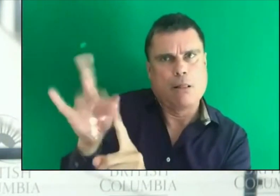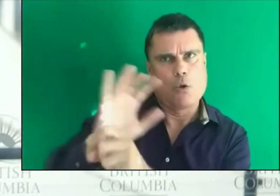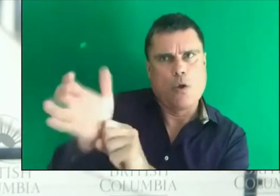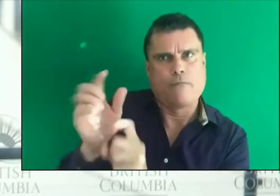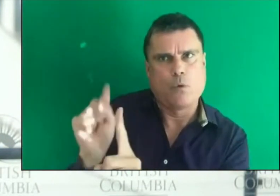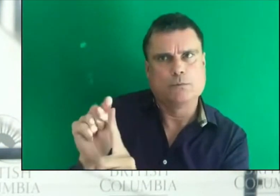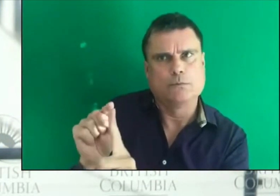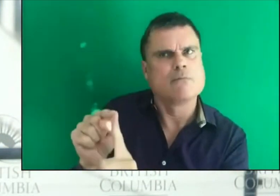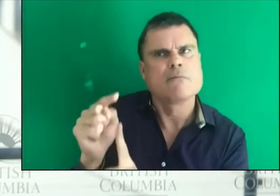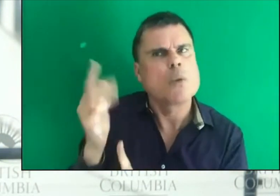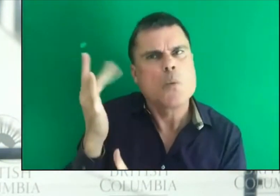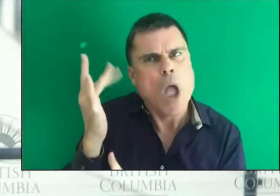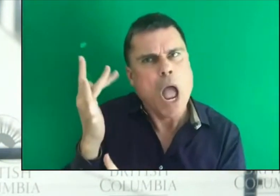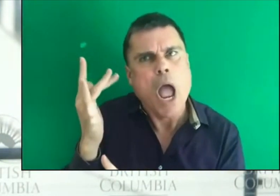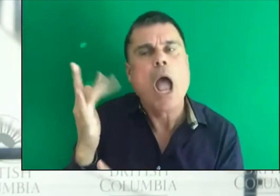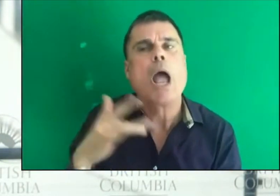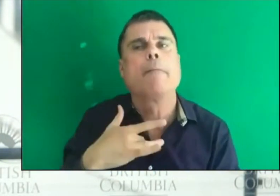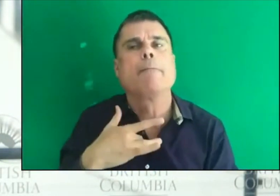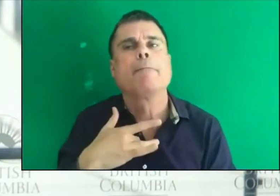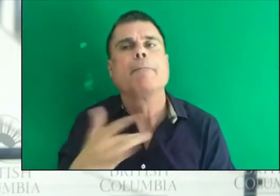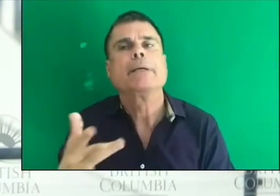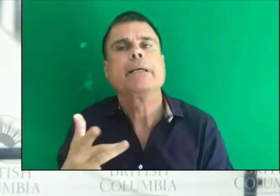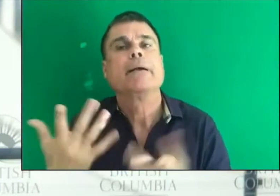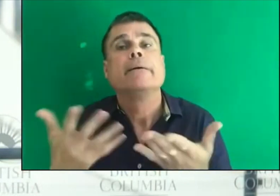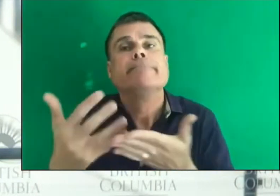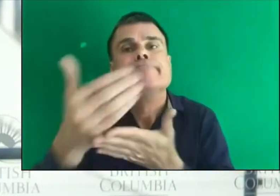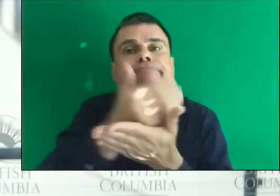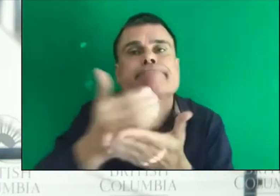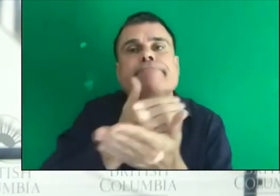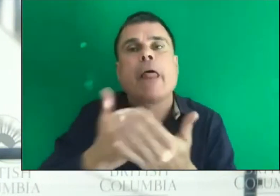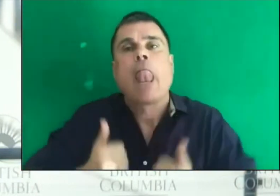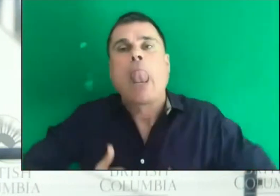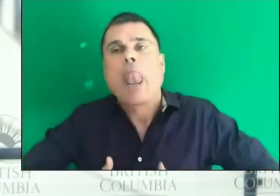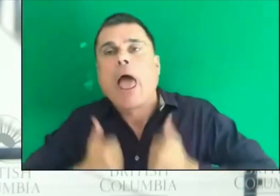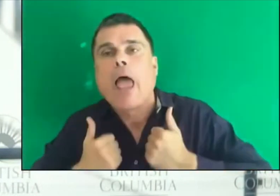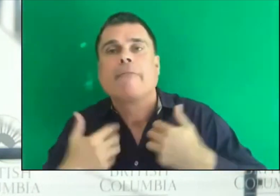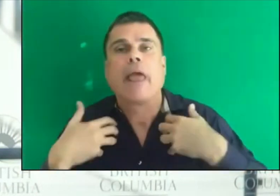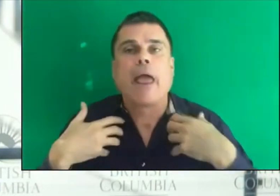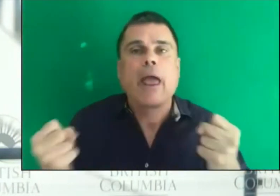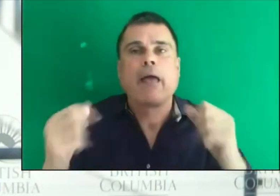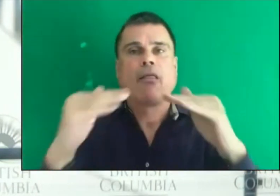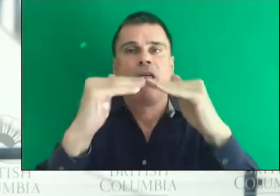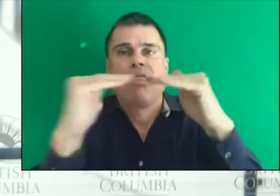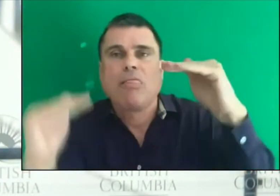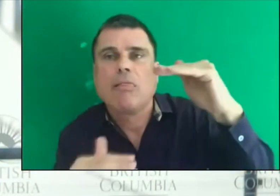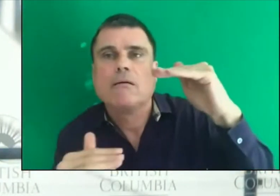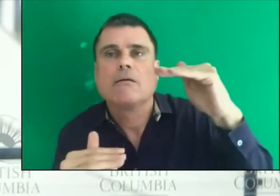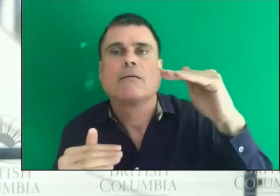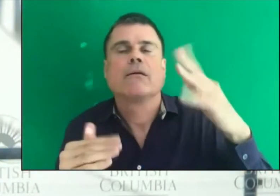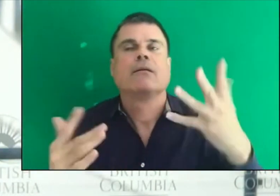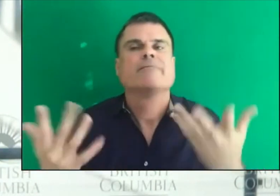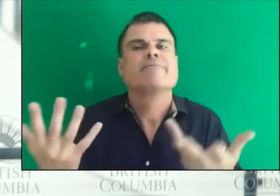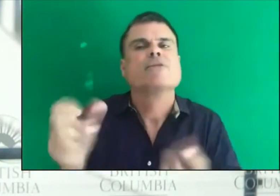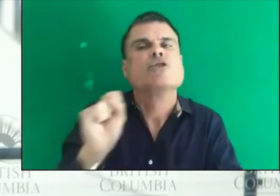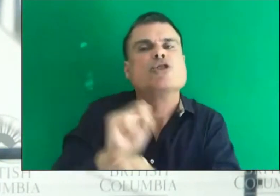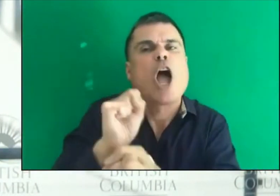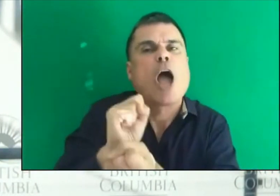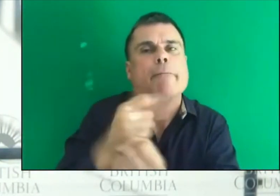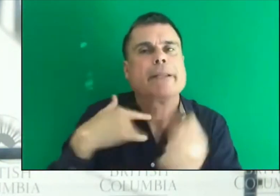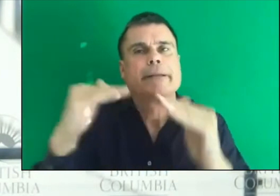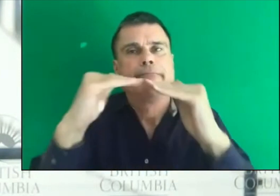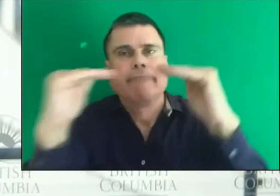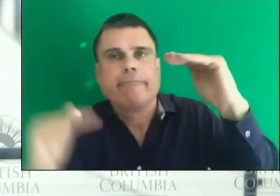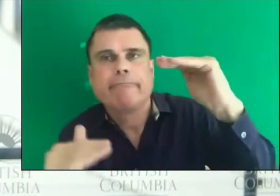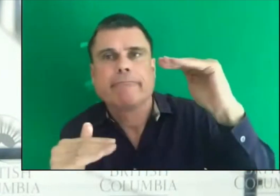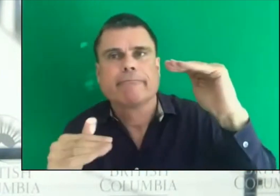collecting race-based data. They're saying that Black Canadians are disproportionately contracting and dying from COVID because they are working